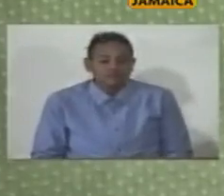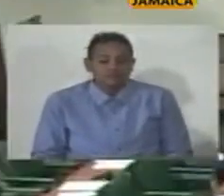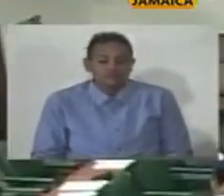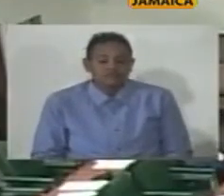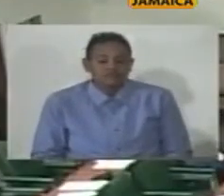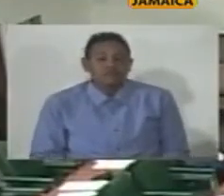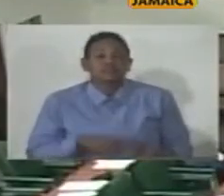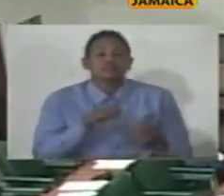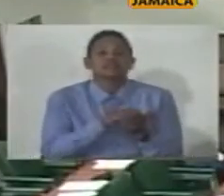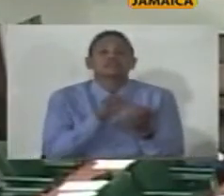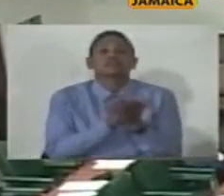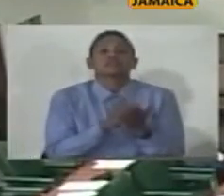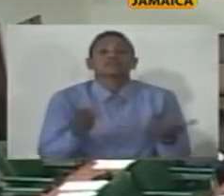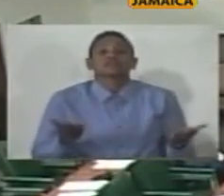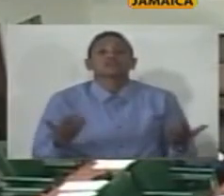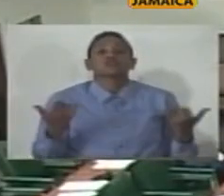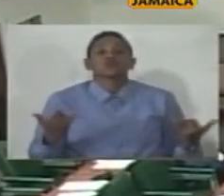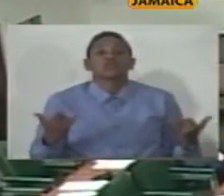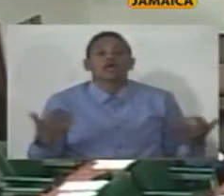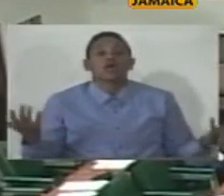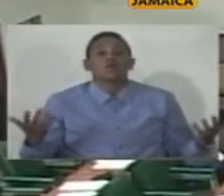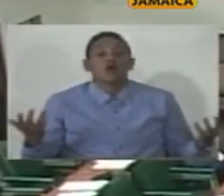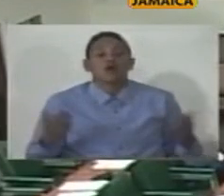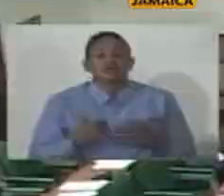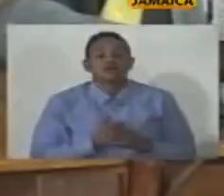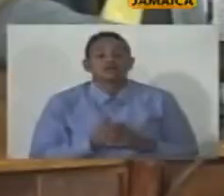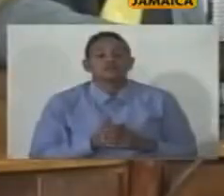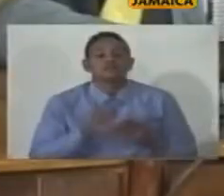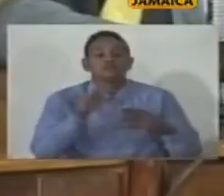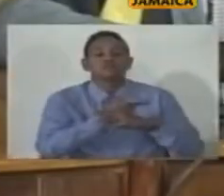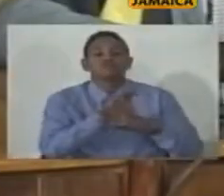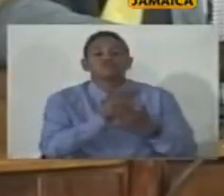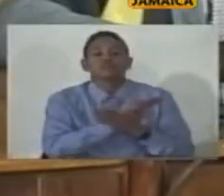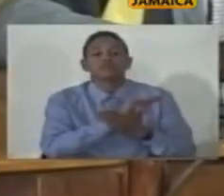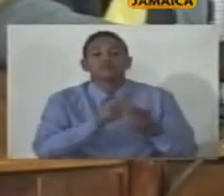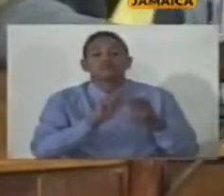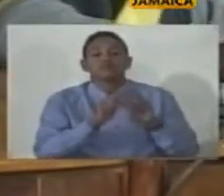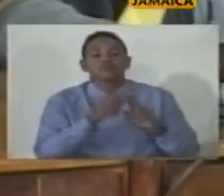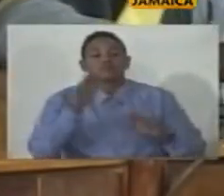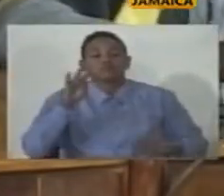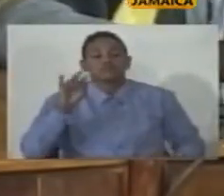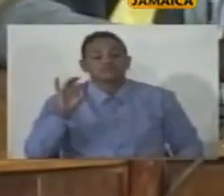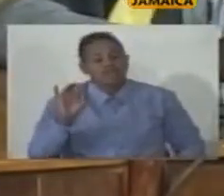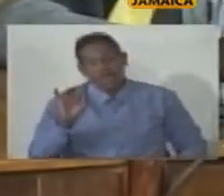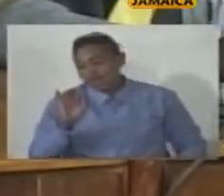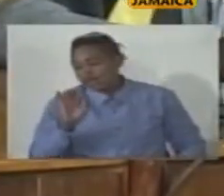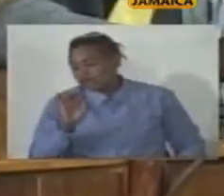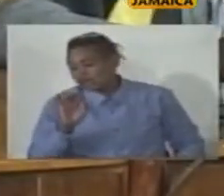Laid on the table of the House today are the following. Ministry Paper number 79,